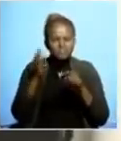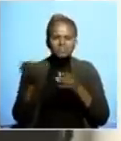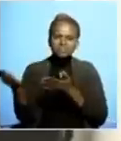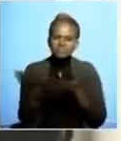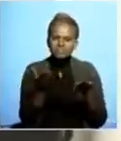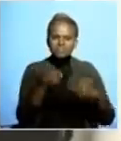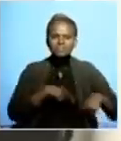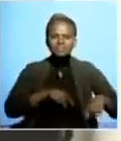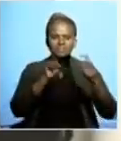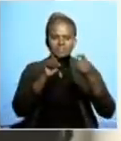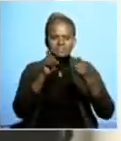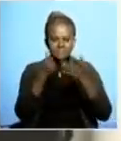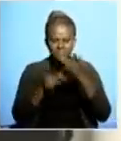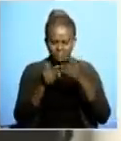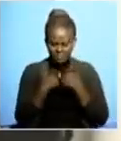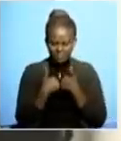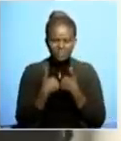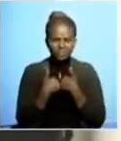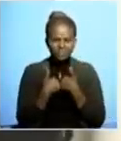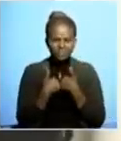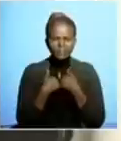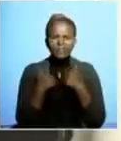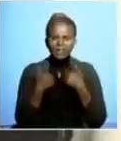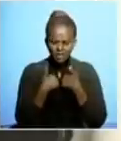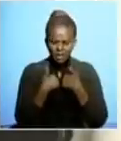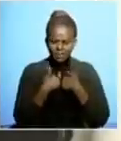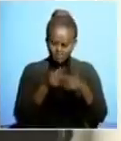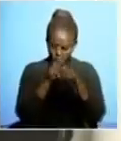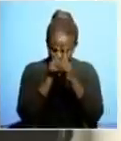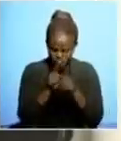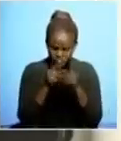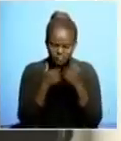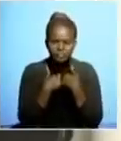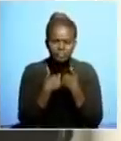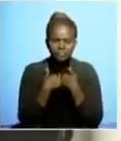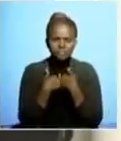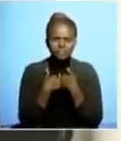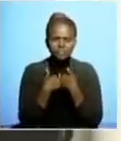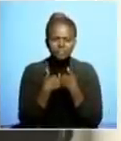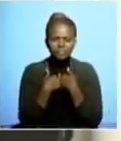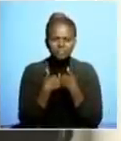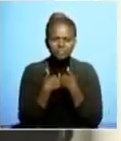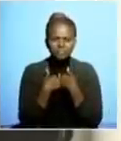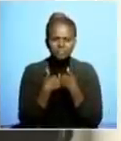we have decided to